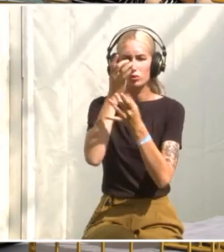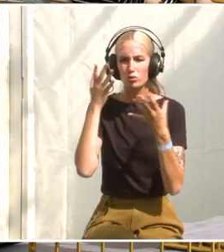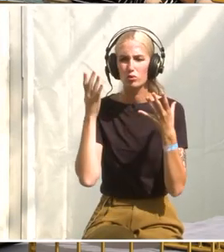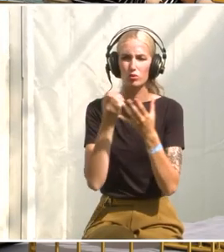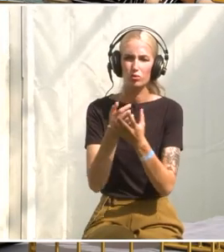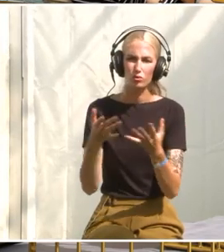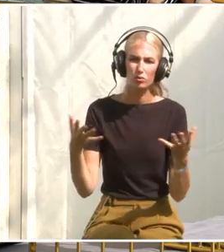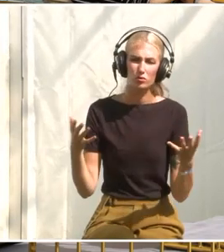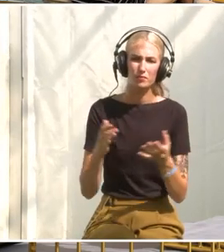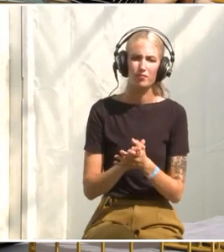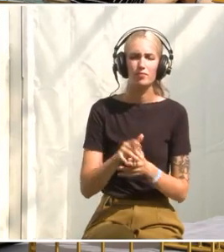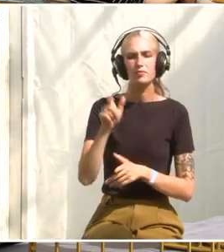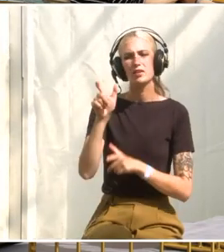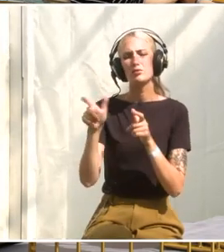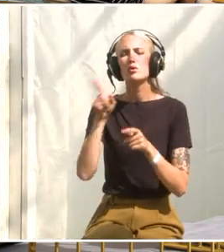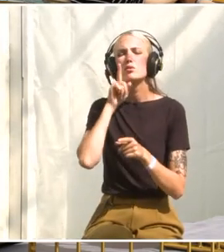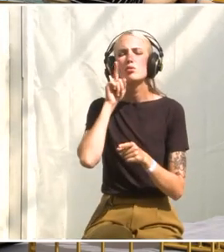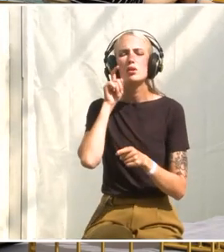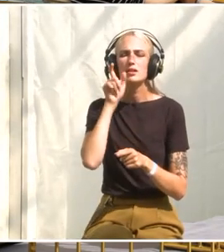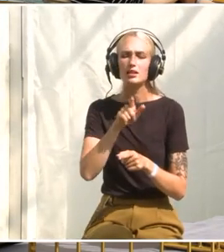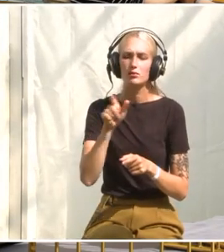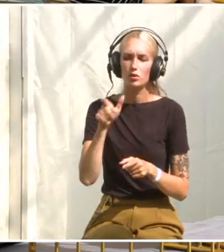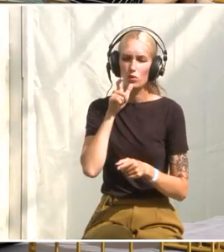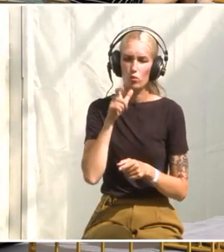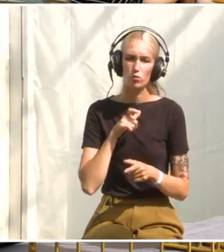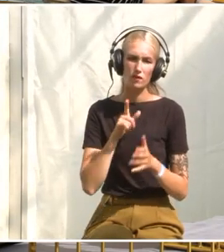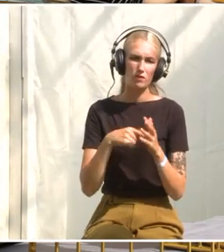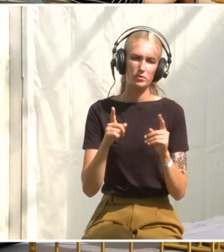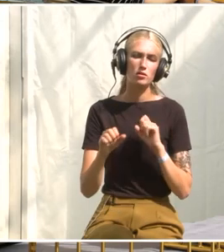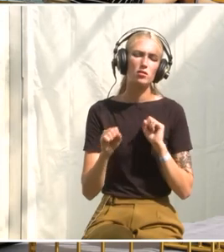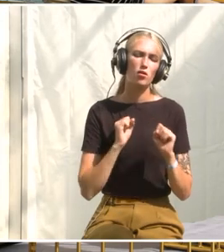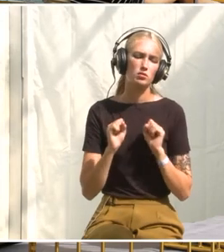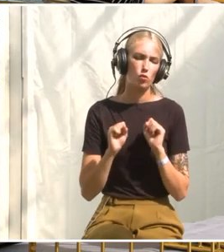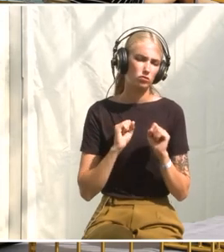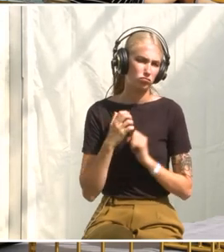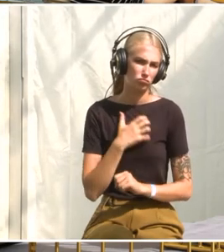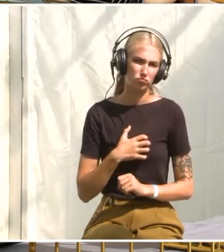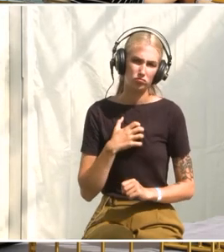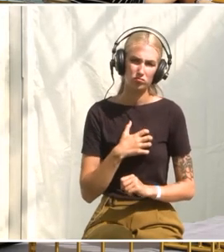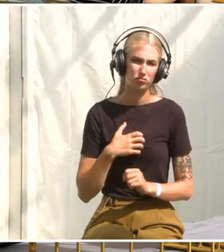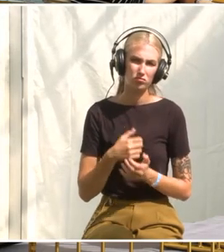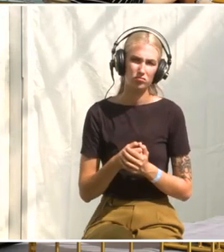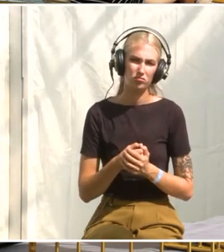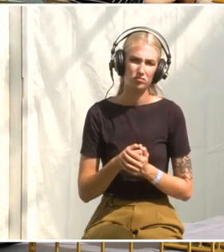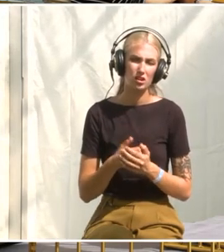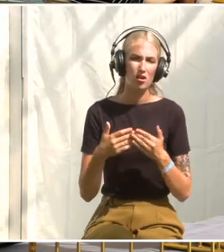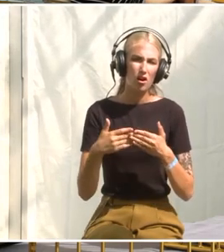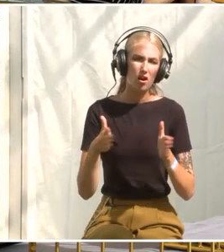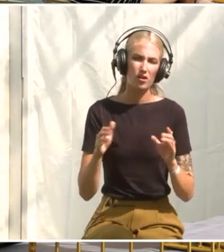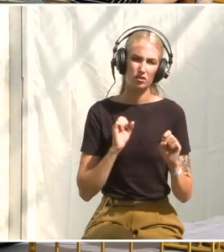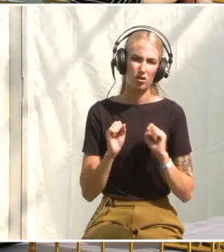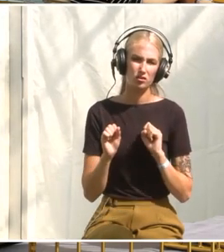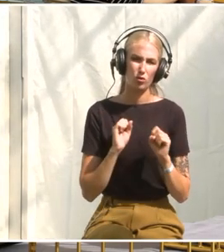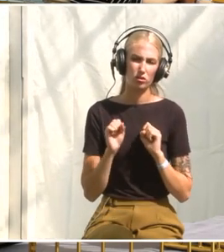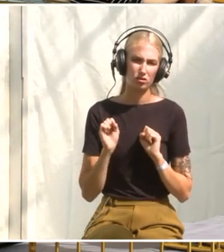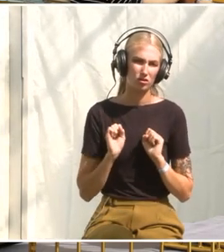course, what people brought out, or the young people, was the transport. I think we will talk about this also, that public